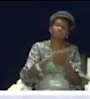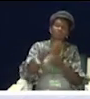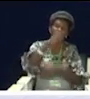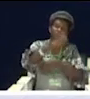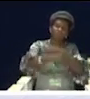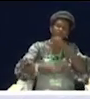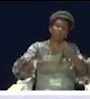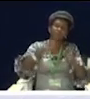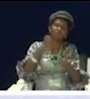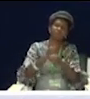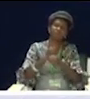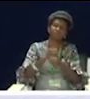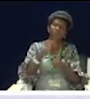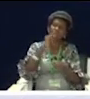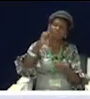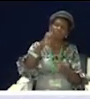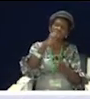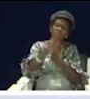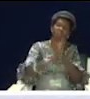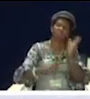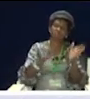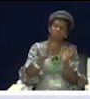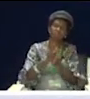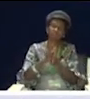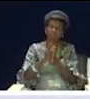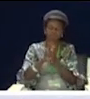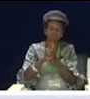1,000 years is 1 hour,